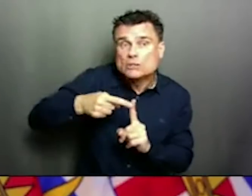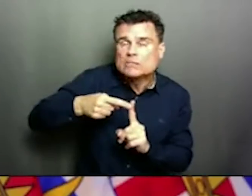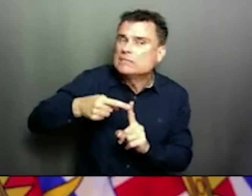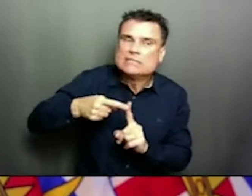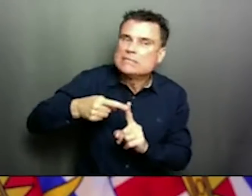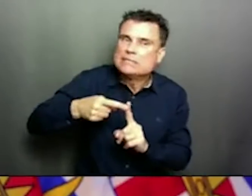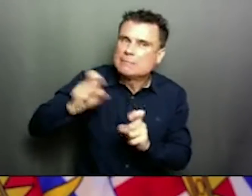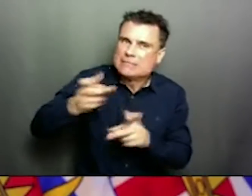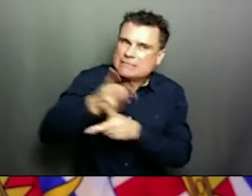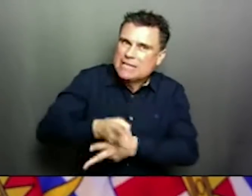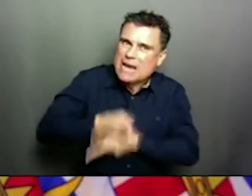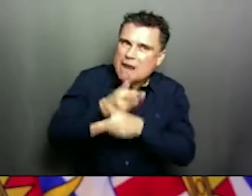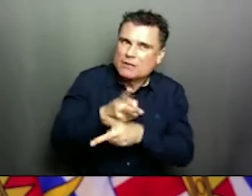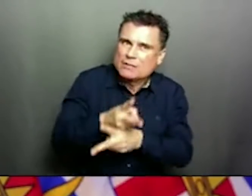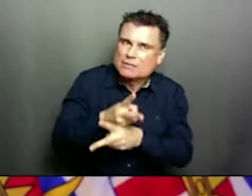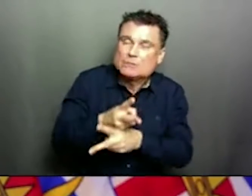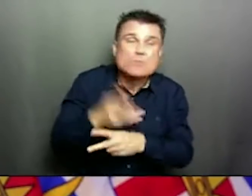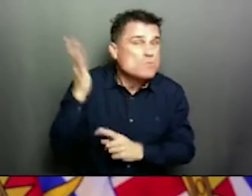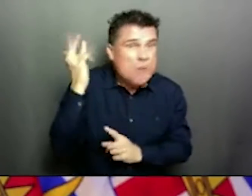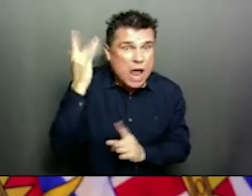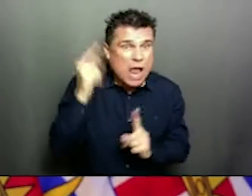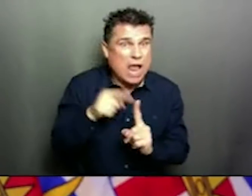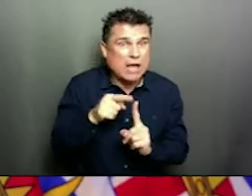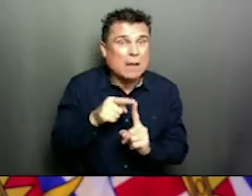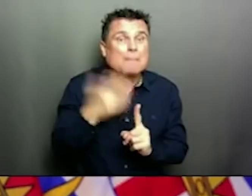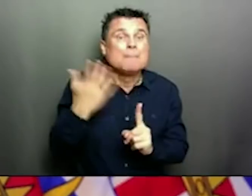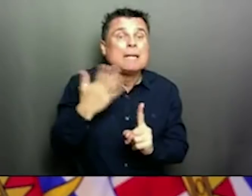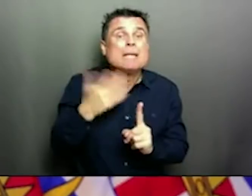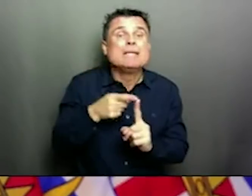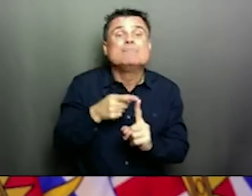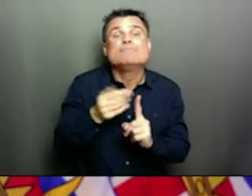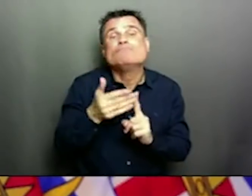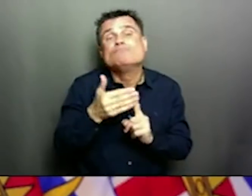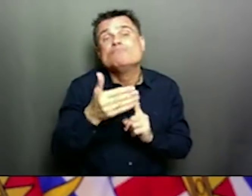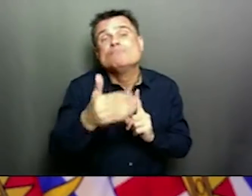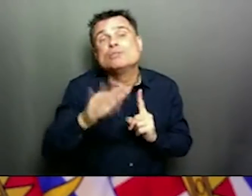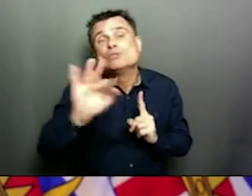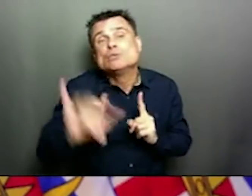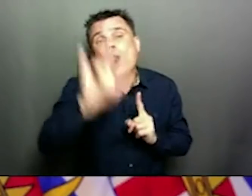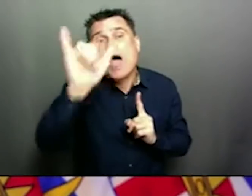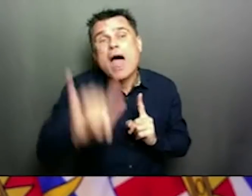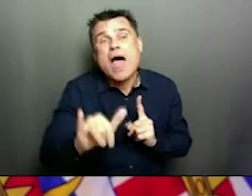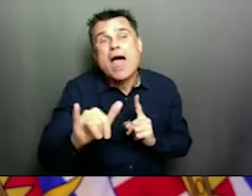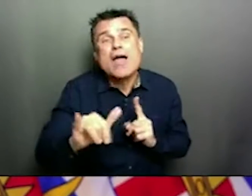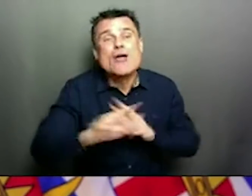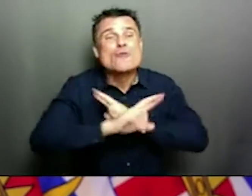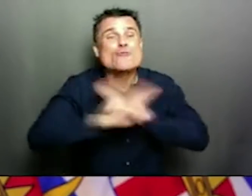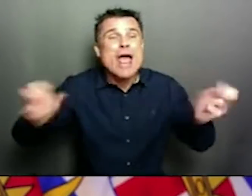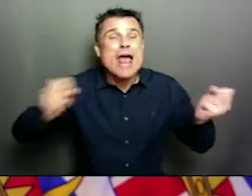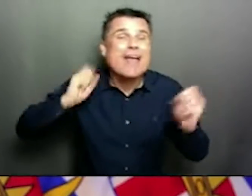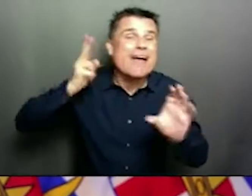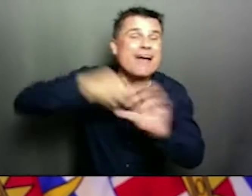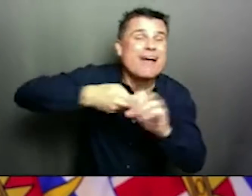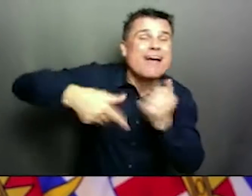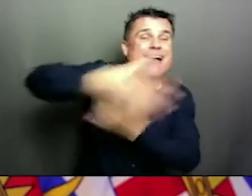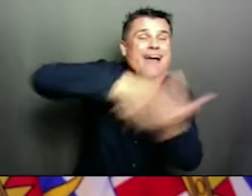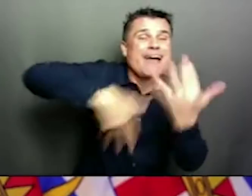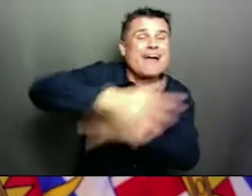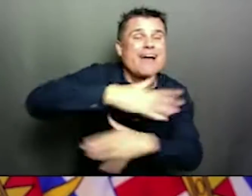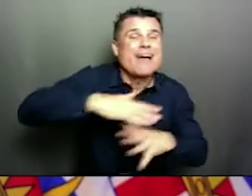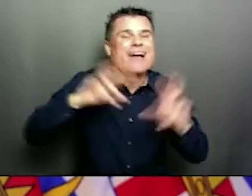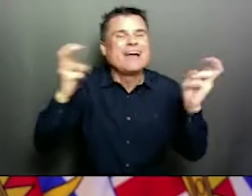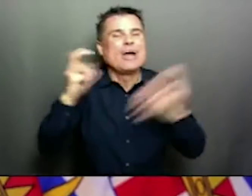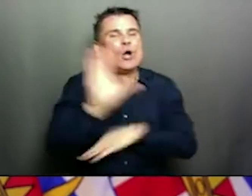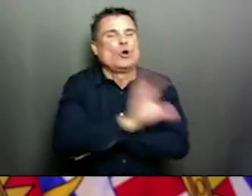July. In terms of Santa Claus, though, I have it on very good authority that, you know,